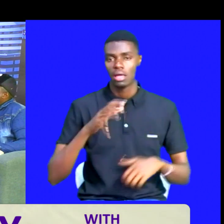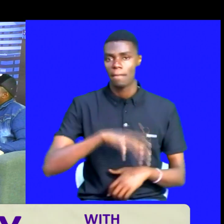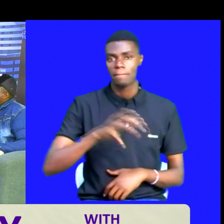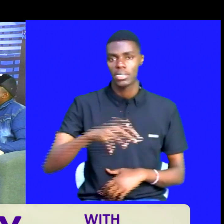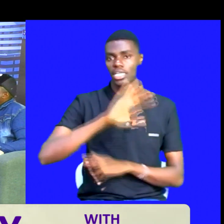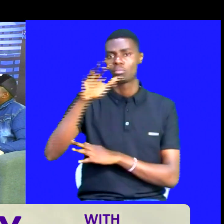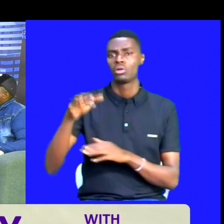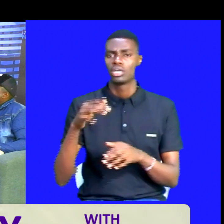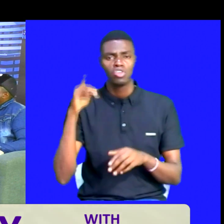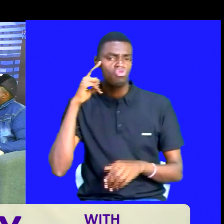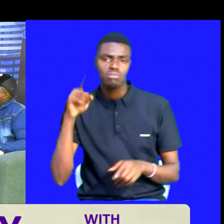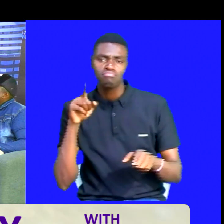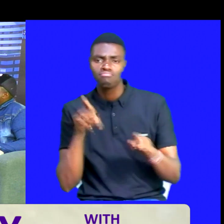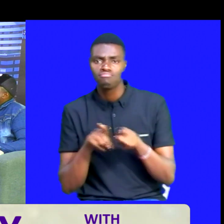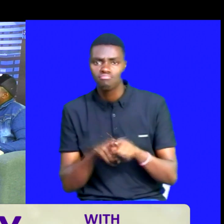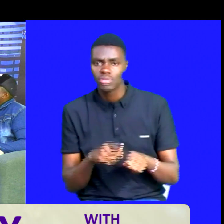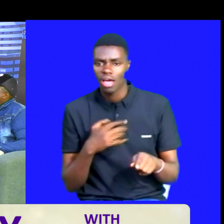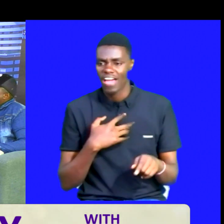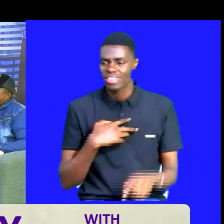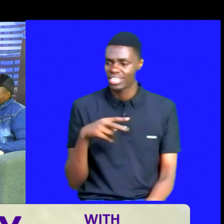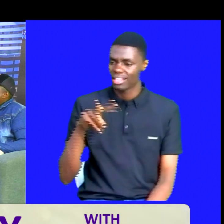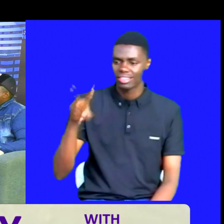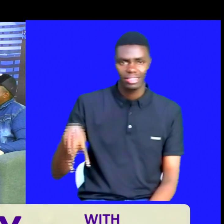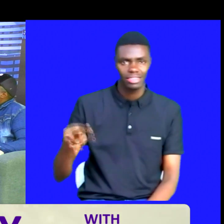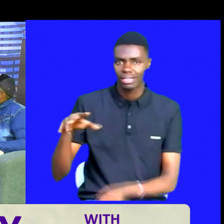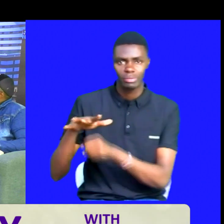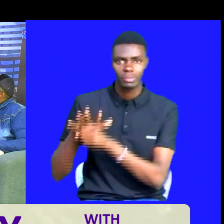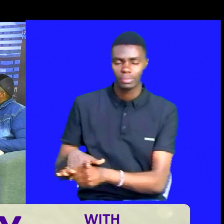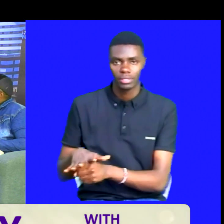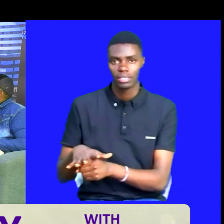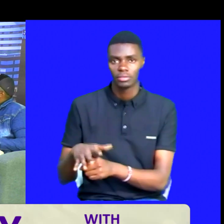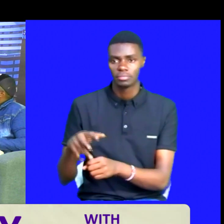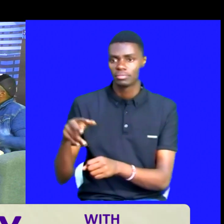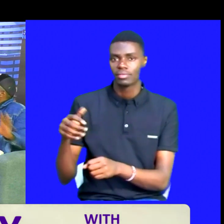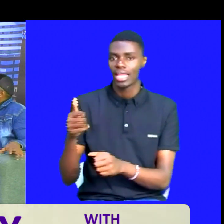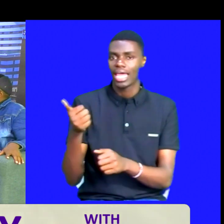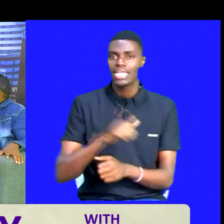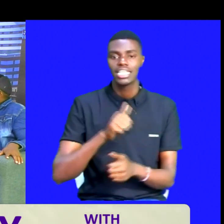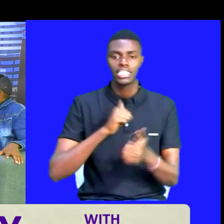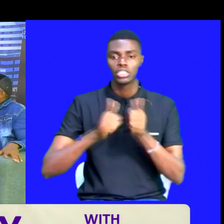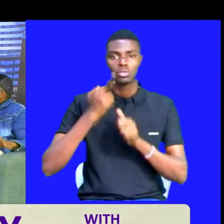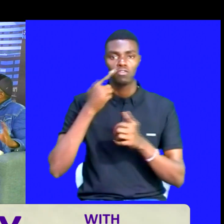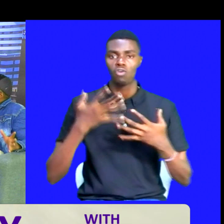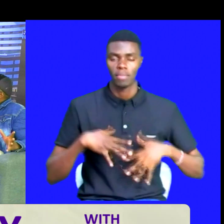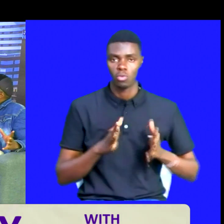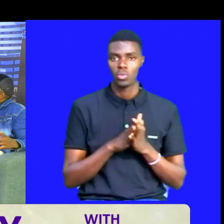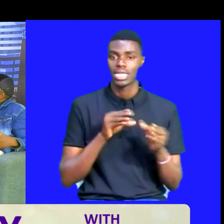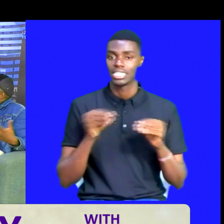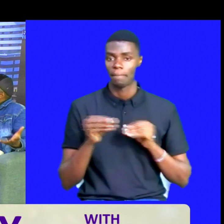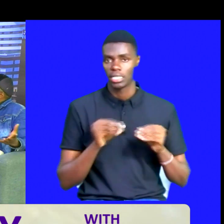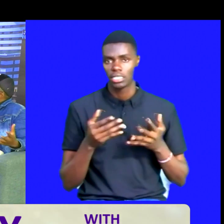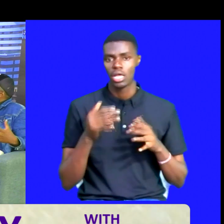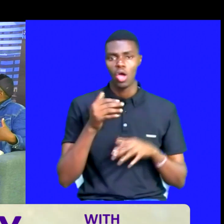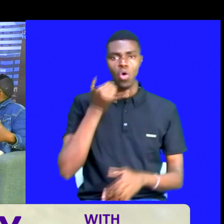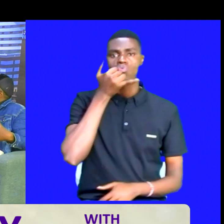it is the same kind of, there's that sidelining of It's the same thing for learning of any sports for people with disability. right, You will call the higher